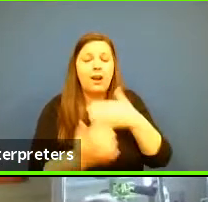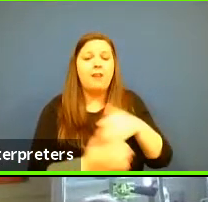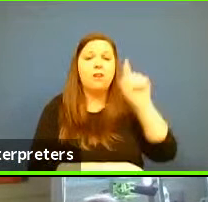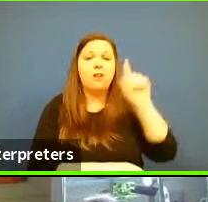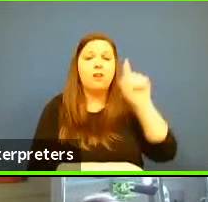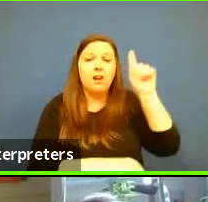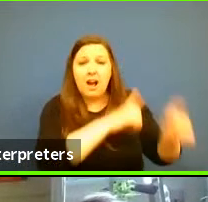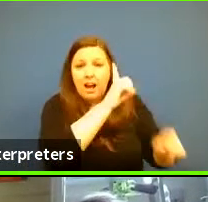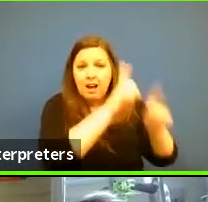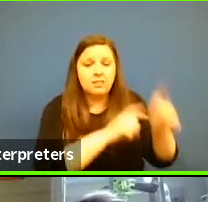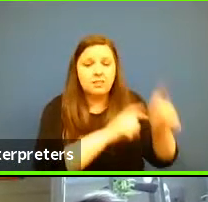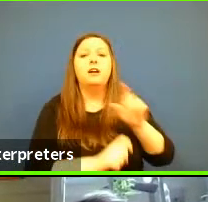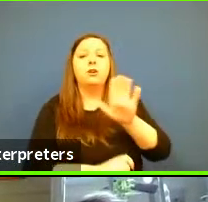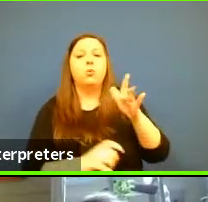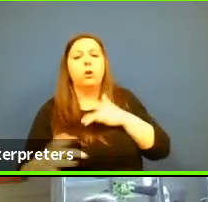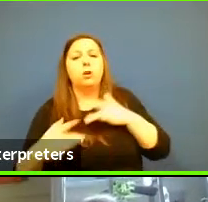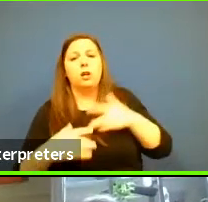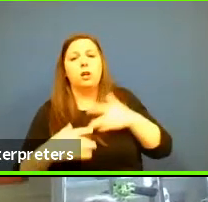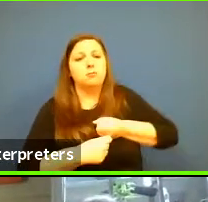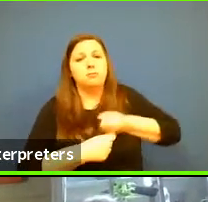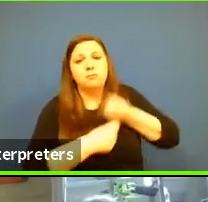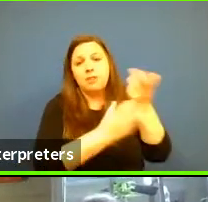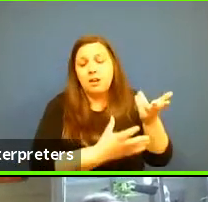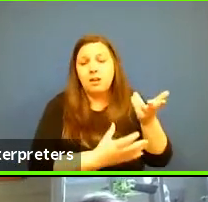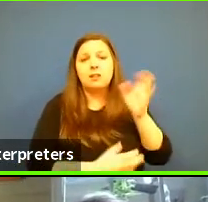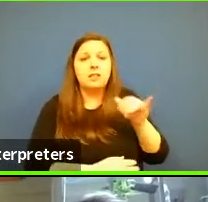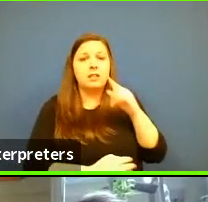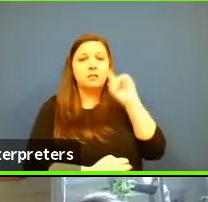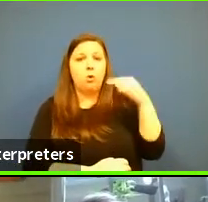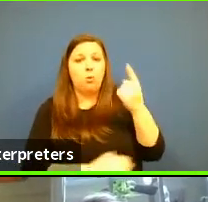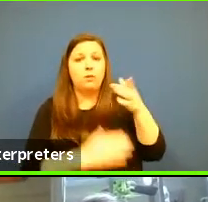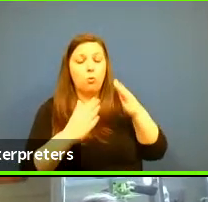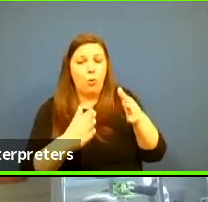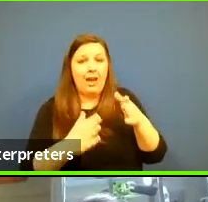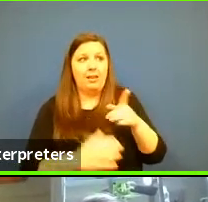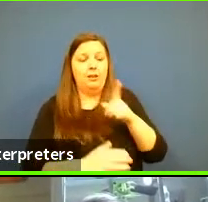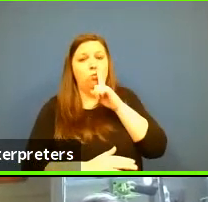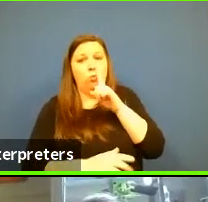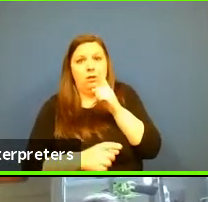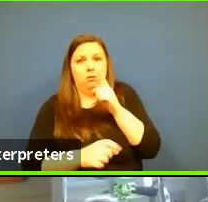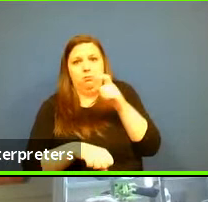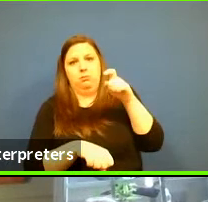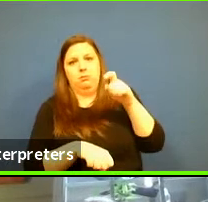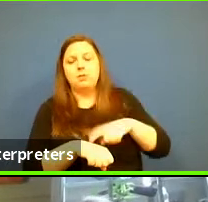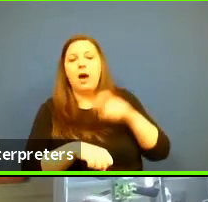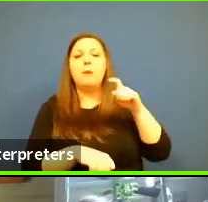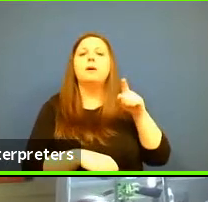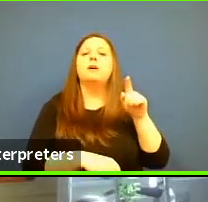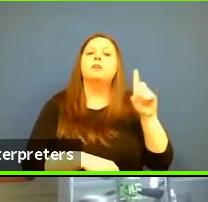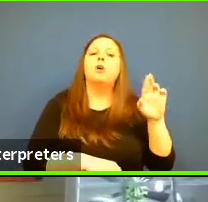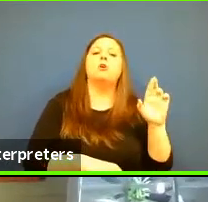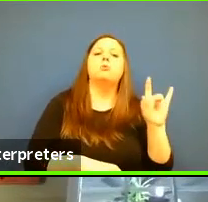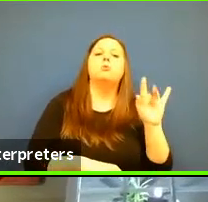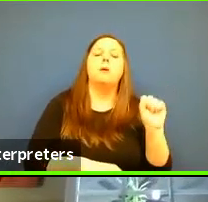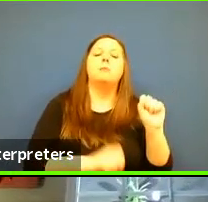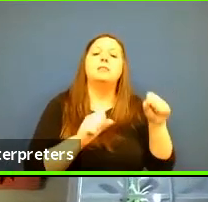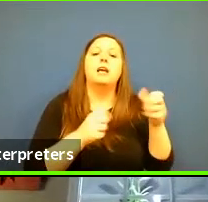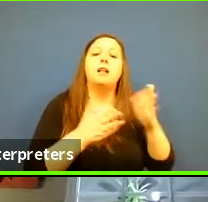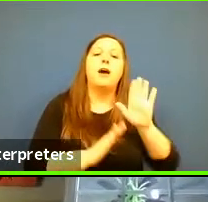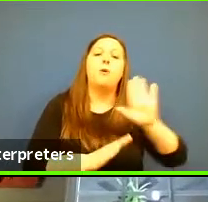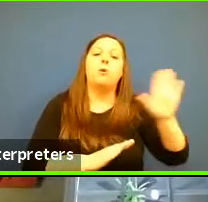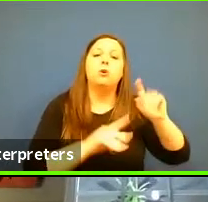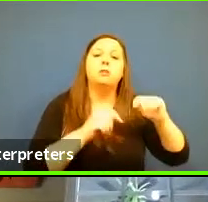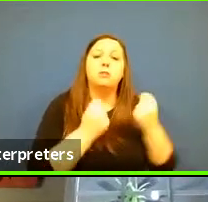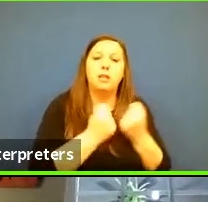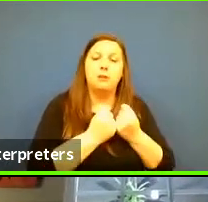questions and share those concerns, because those are the only way in real time that she can allow her team share that